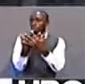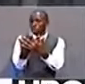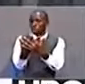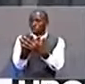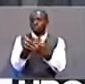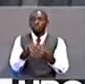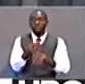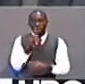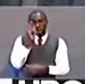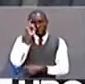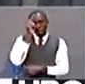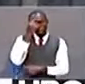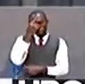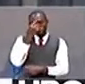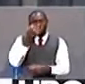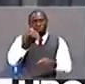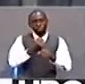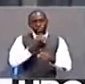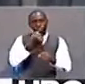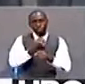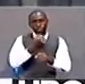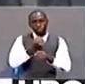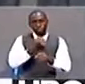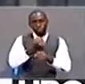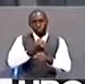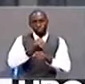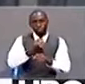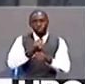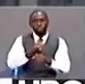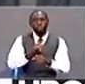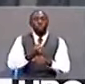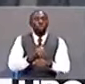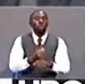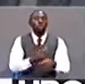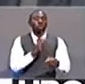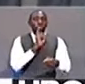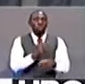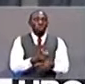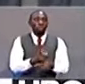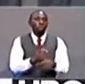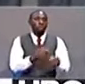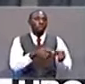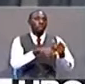Government is doing everything possible to ensure that the legal process,